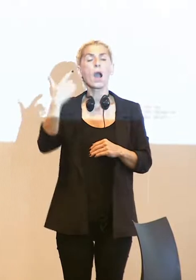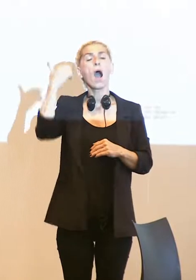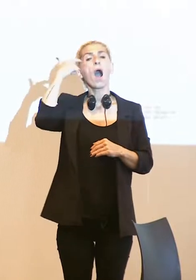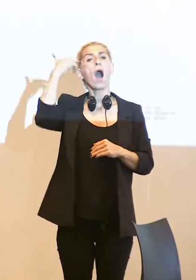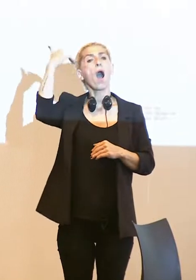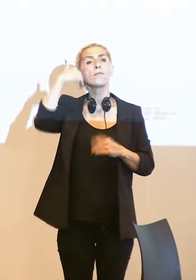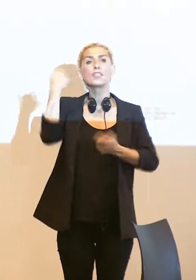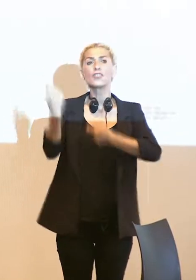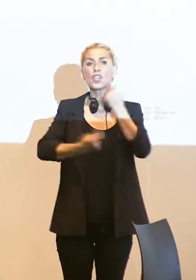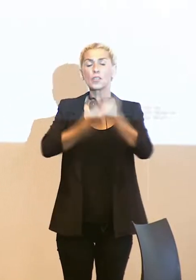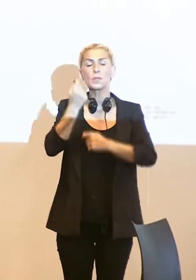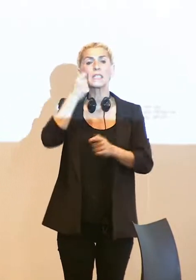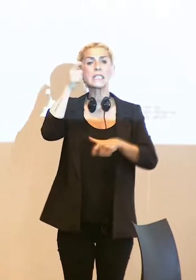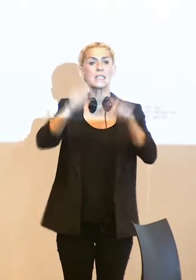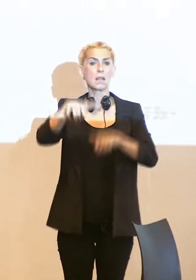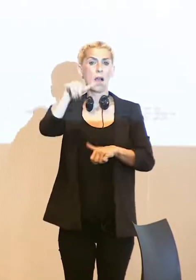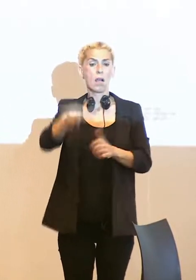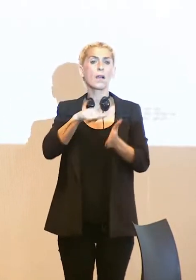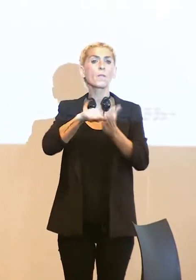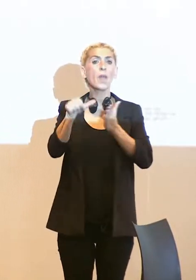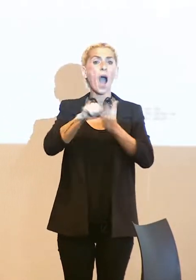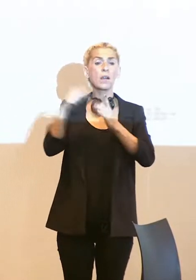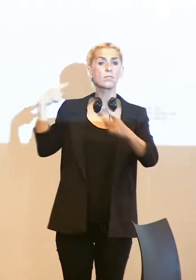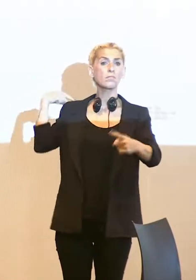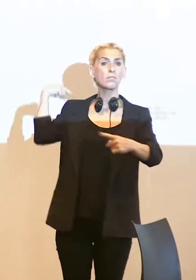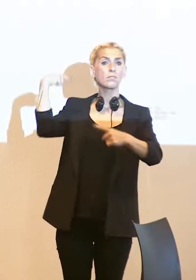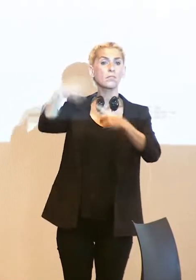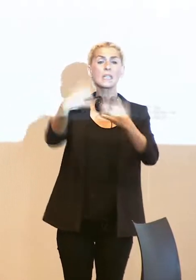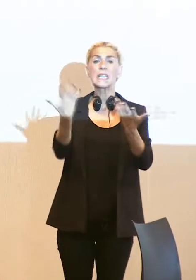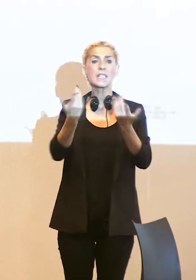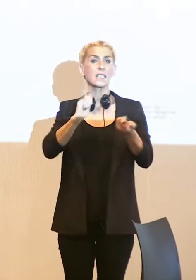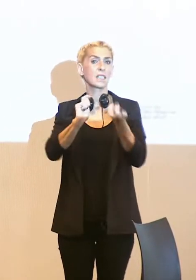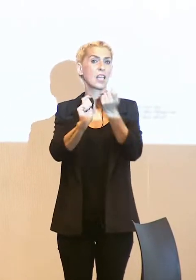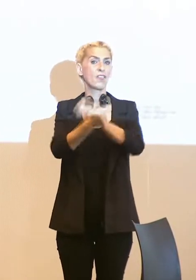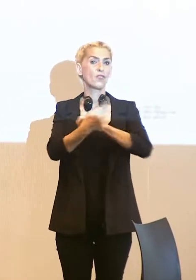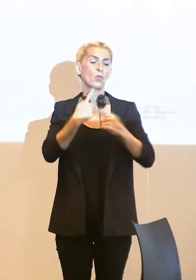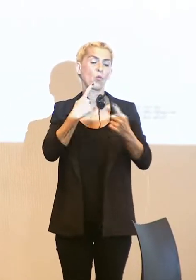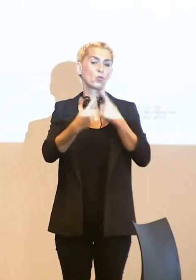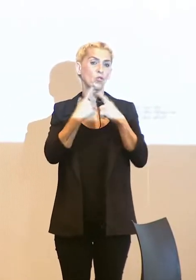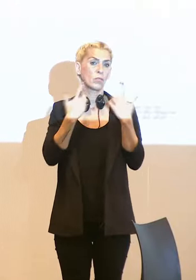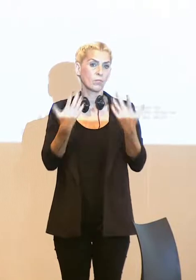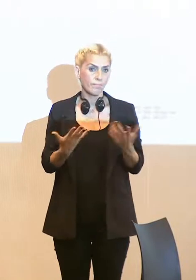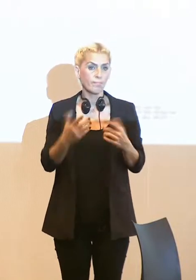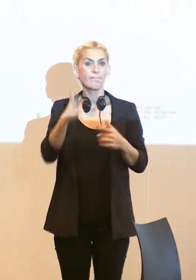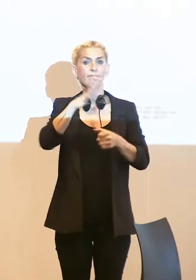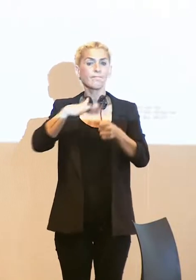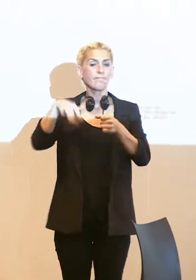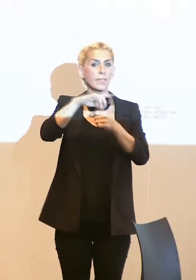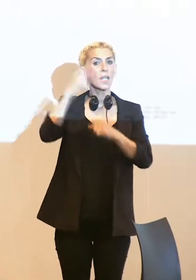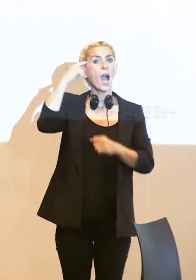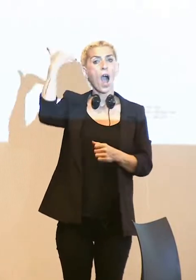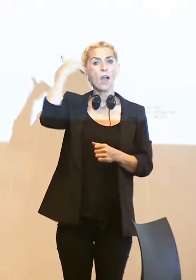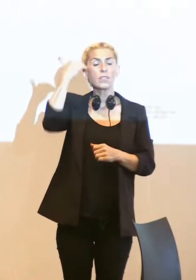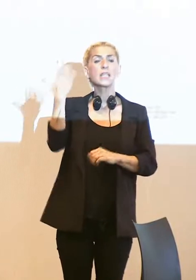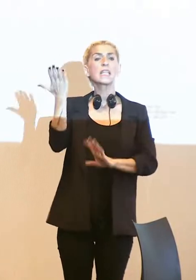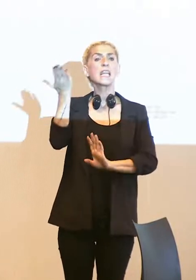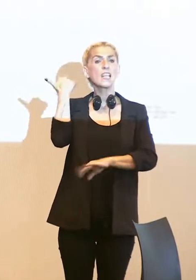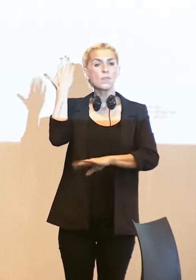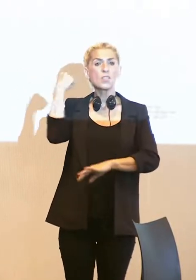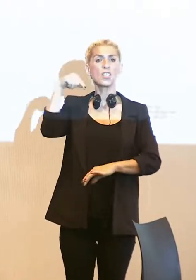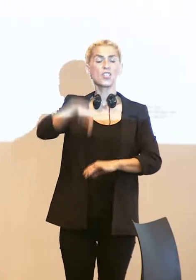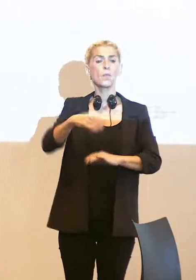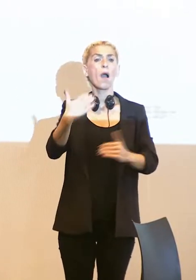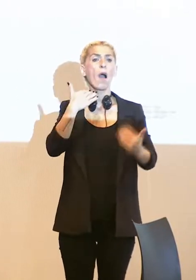work important at this panel the discussion will be held on the contribution of collective memory to coexistence how memory studies can